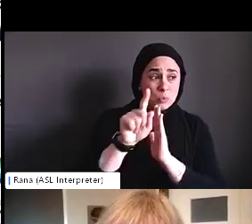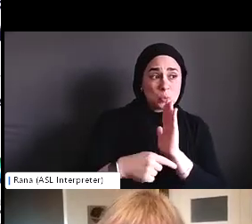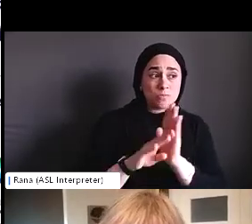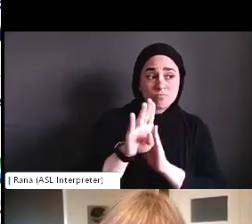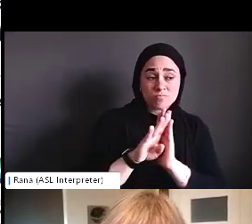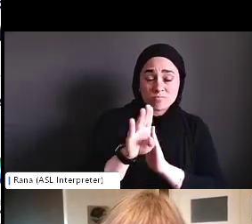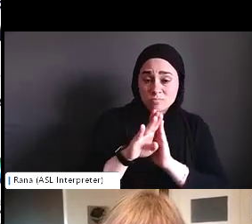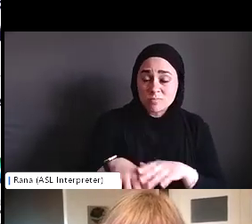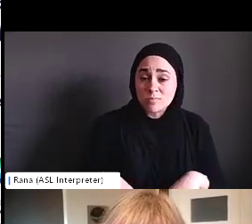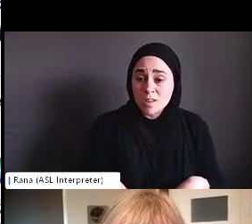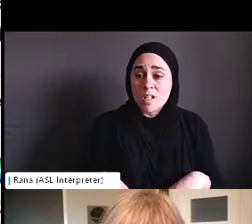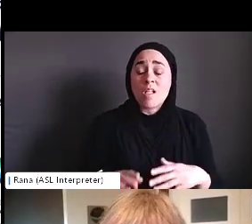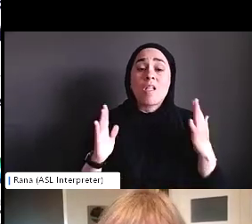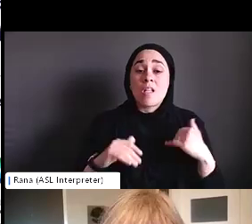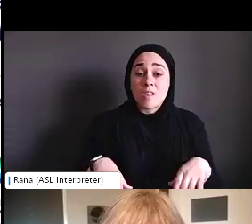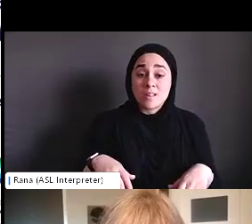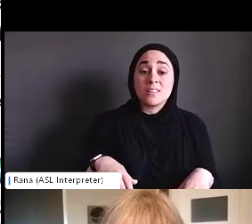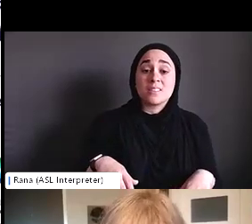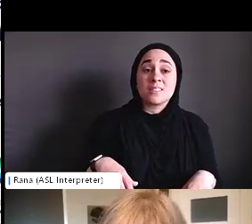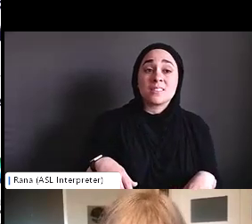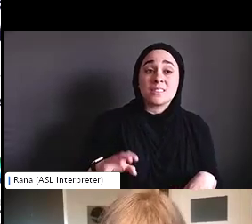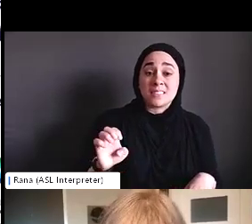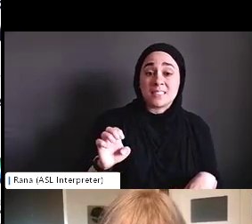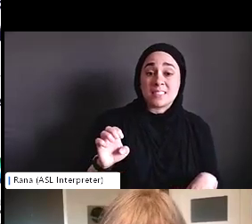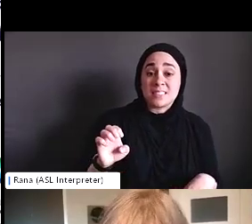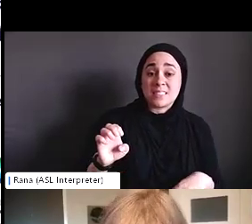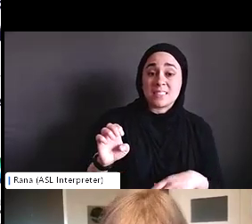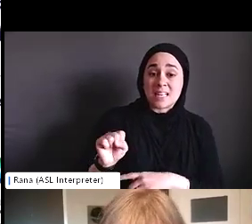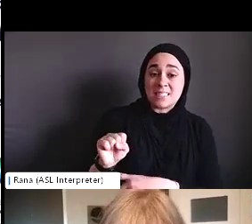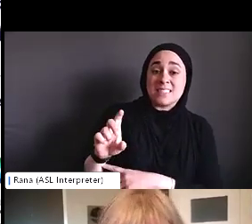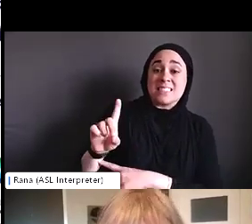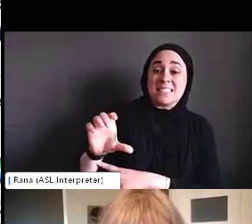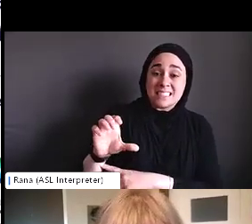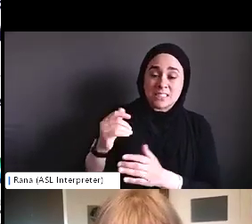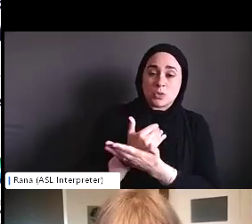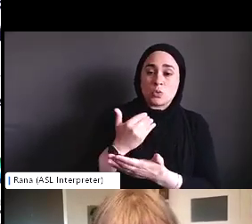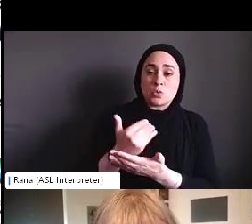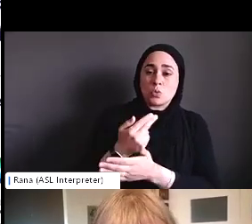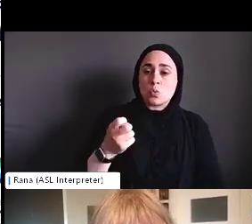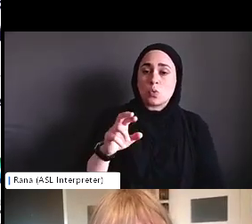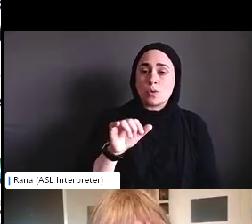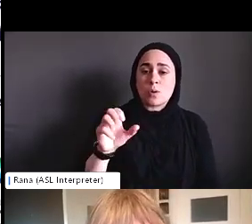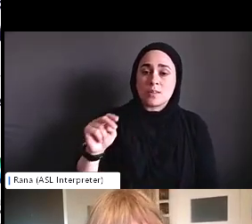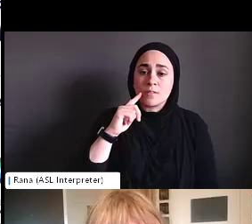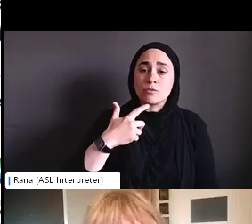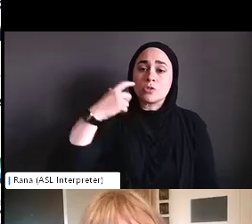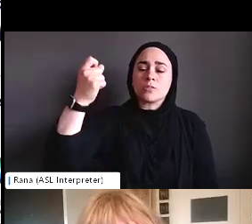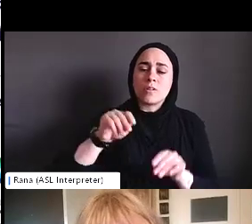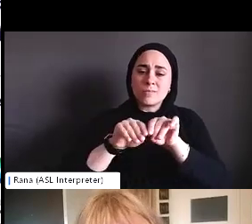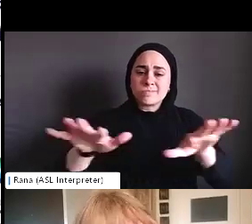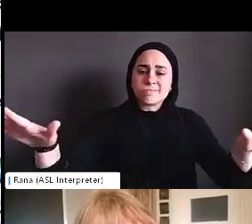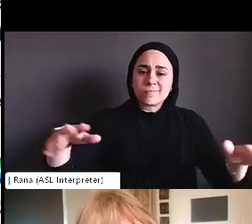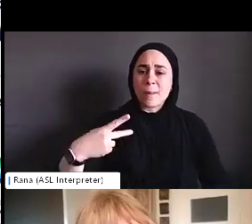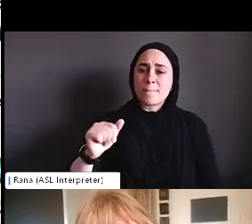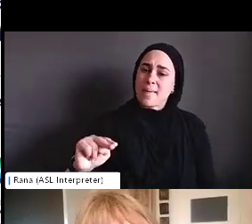then ESDC, the New Horizons for Seniors, put out a call for a pan-Canadian project. And